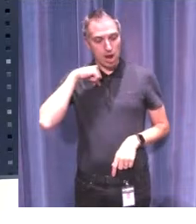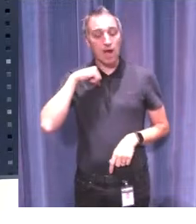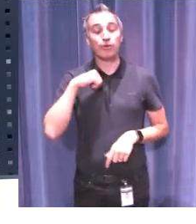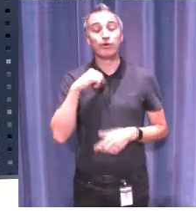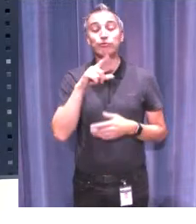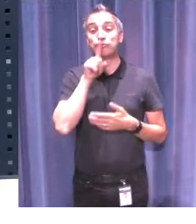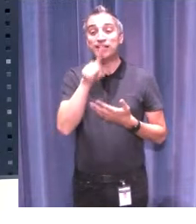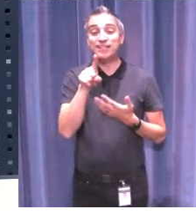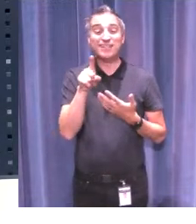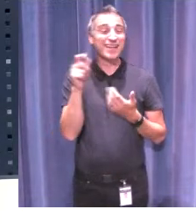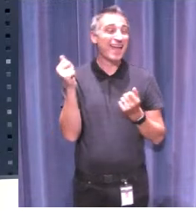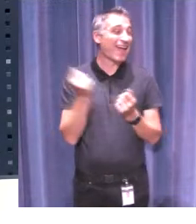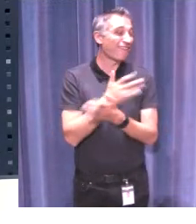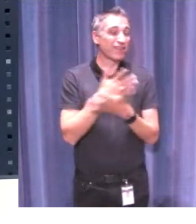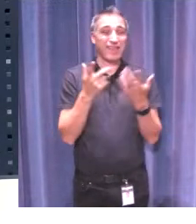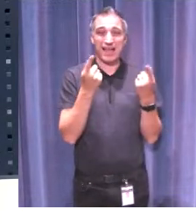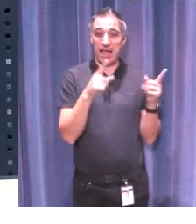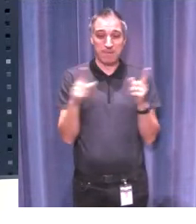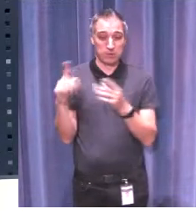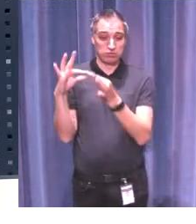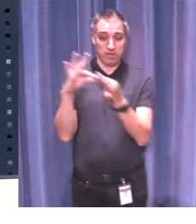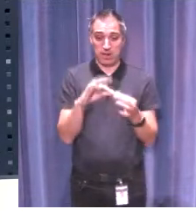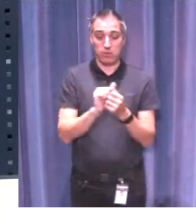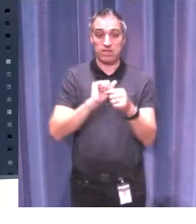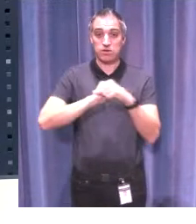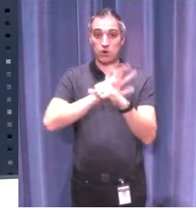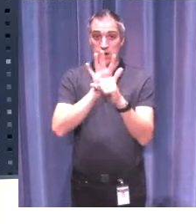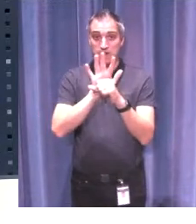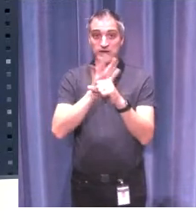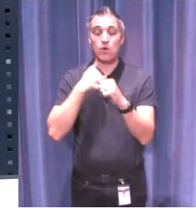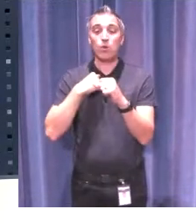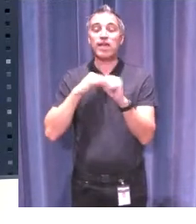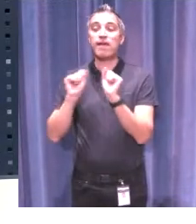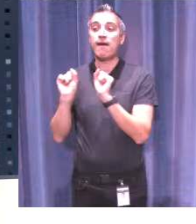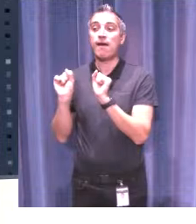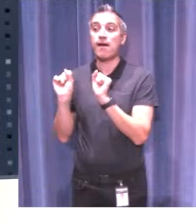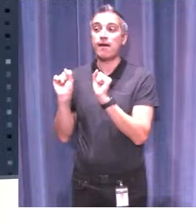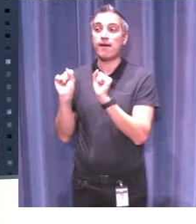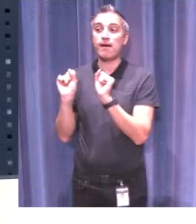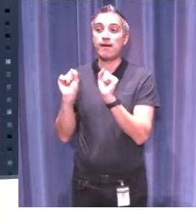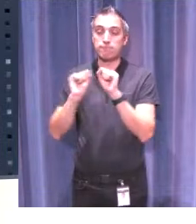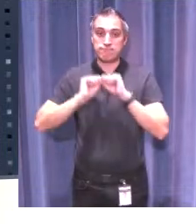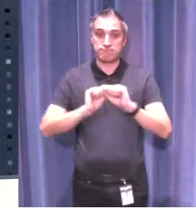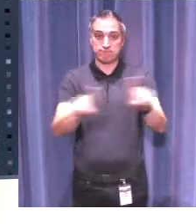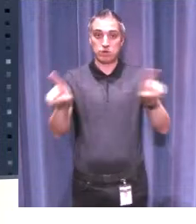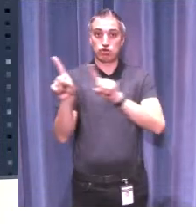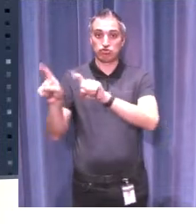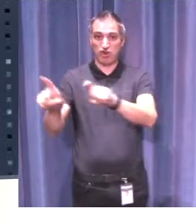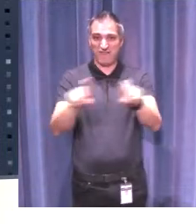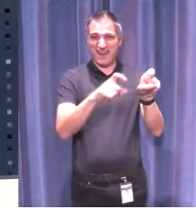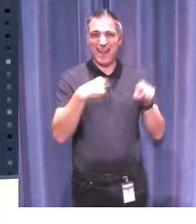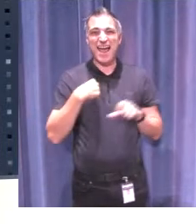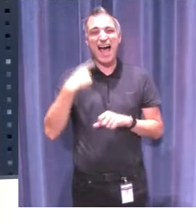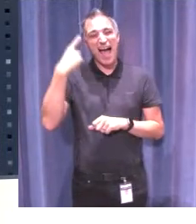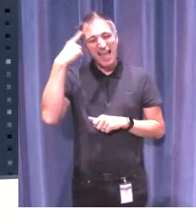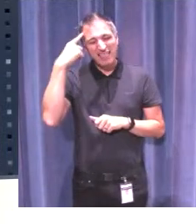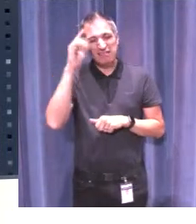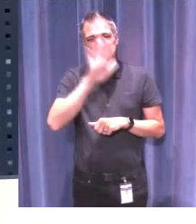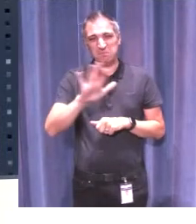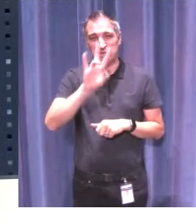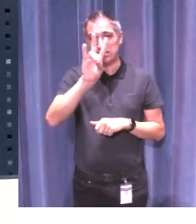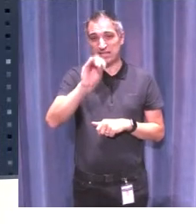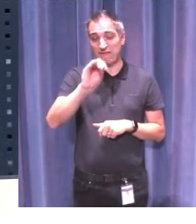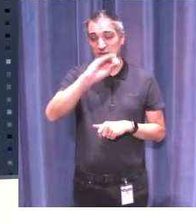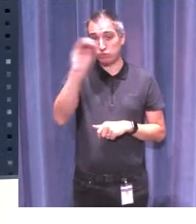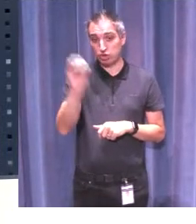the end of everything related to the pandemic, we sent an employee survey, and I believe the number was close to 70% of